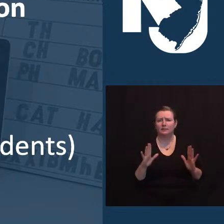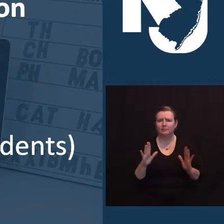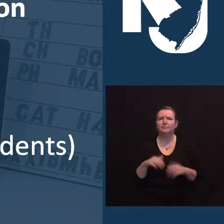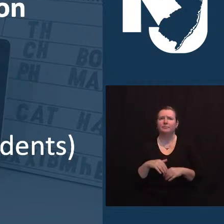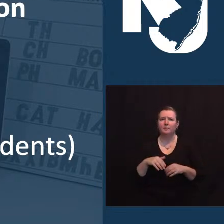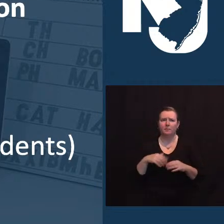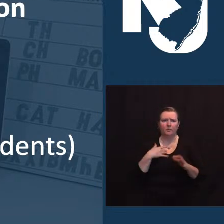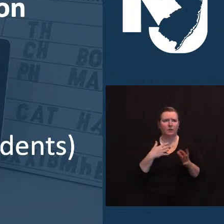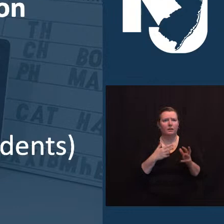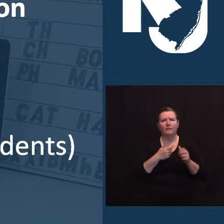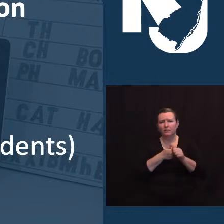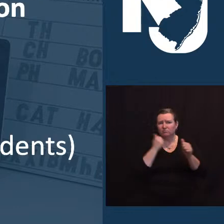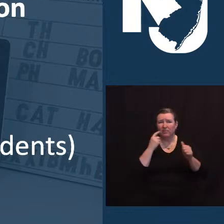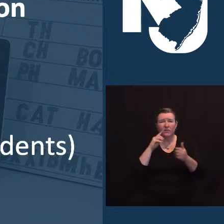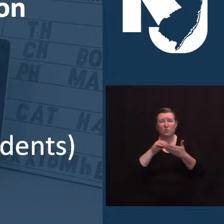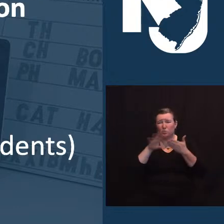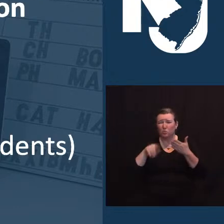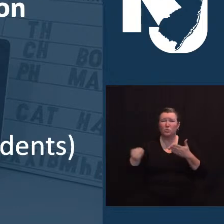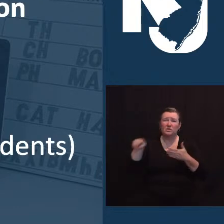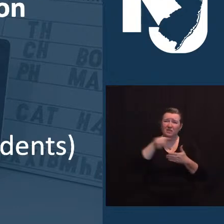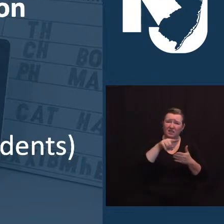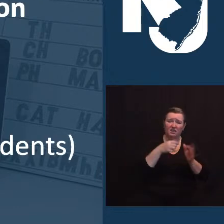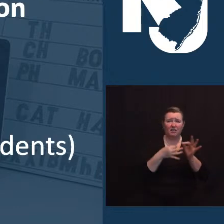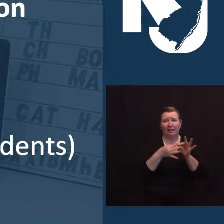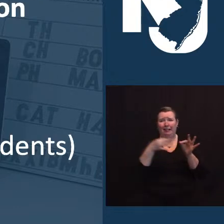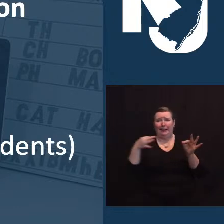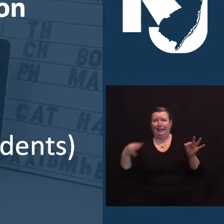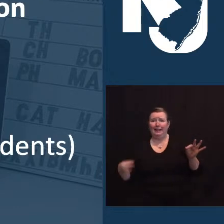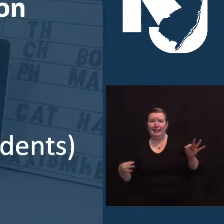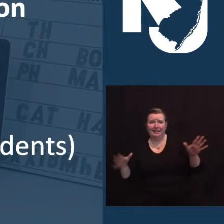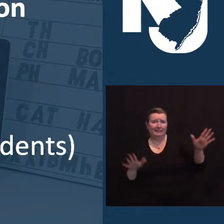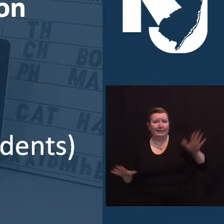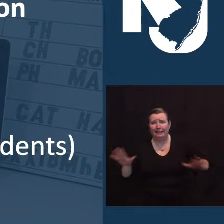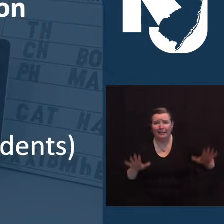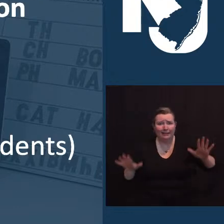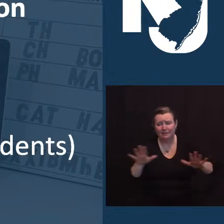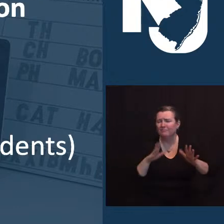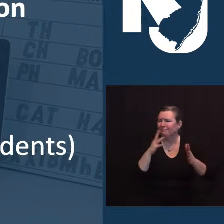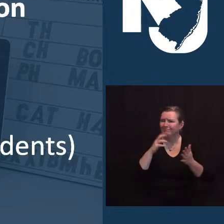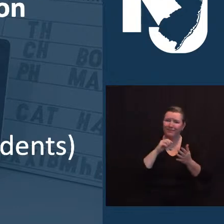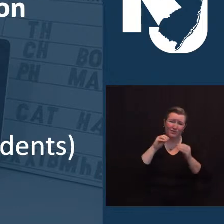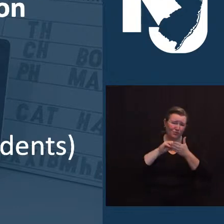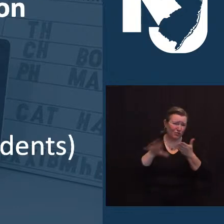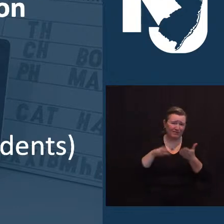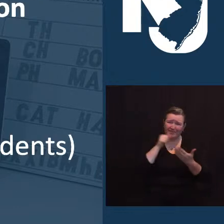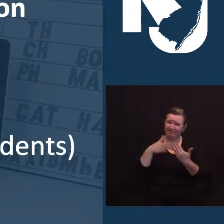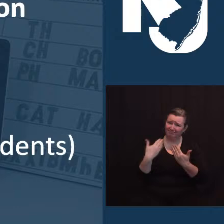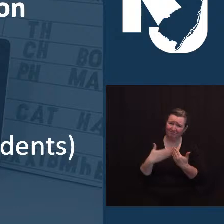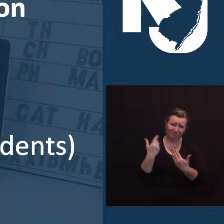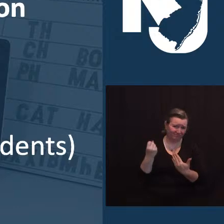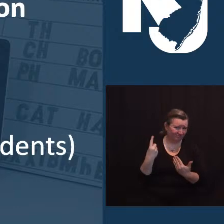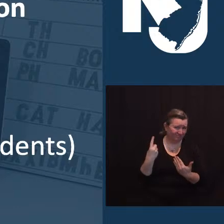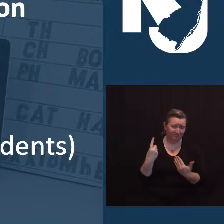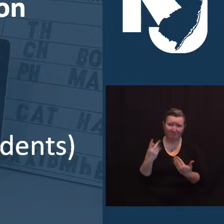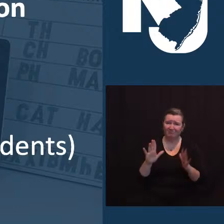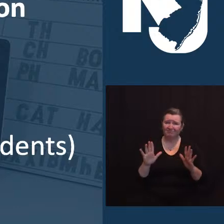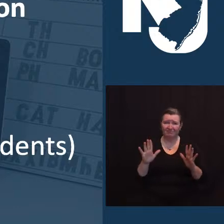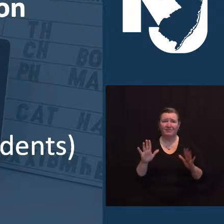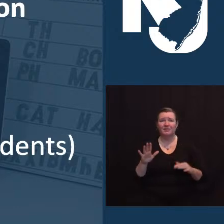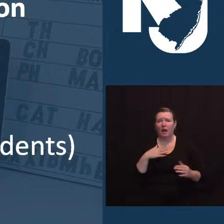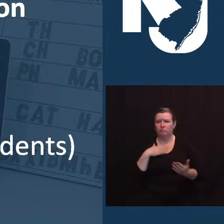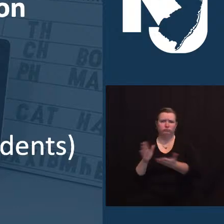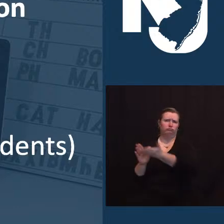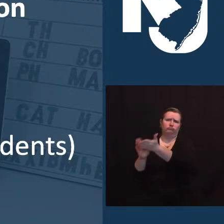all-remote kids, but there's been learning loss up and down the state and across our country. And I applaud everybody who's